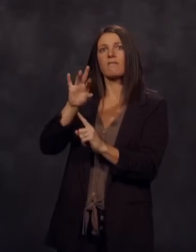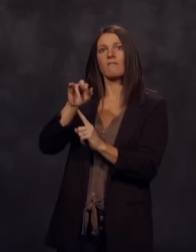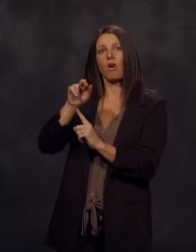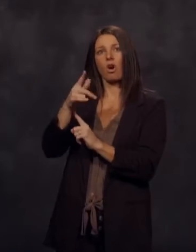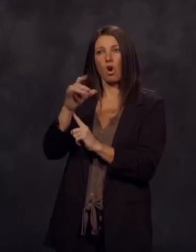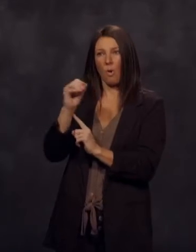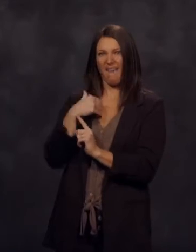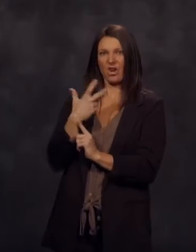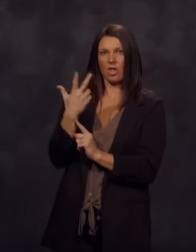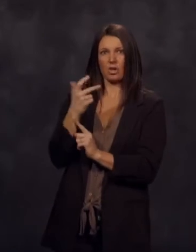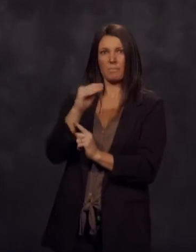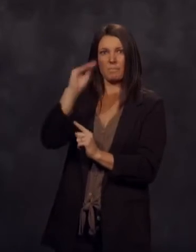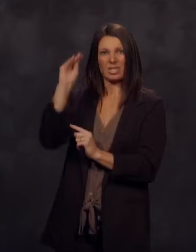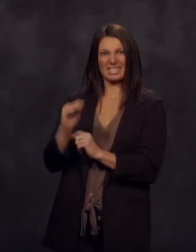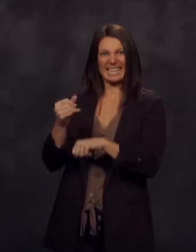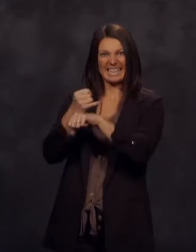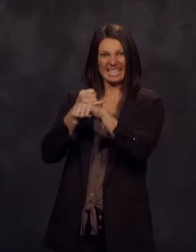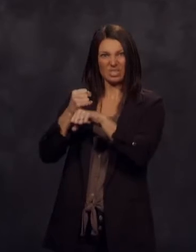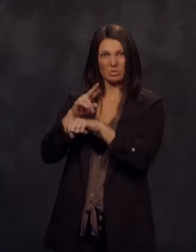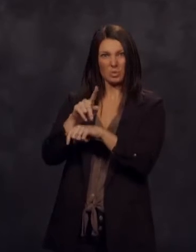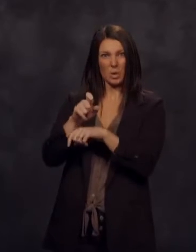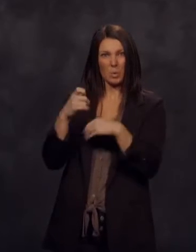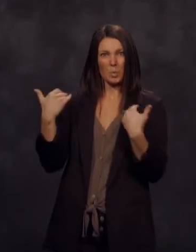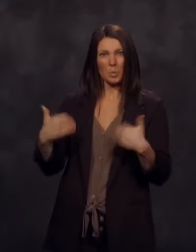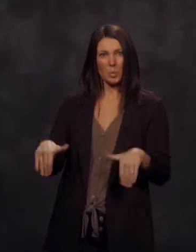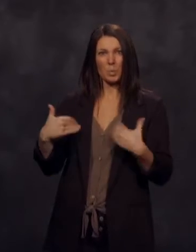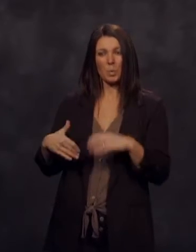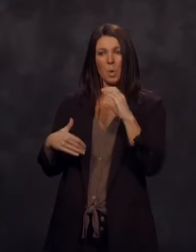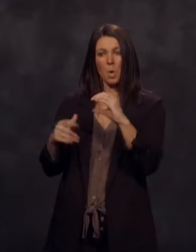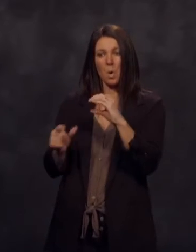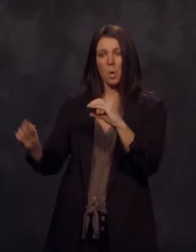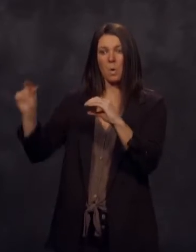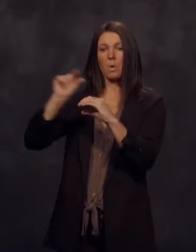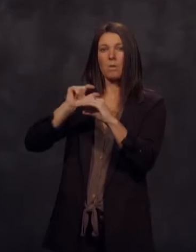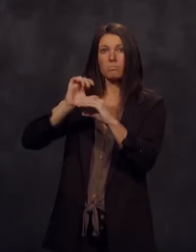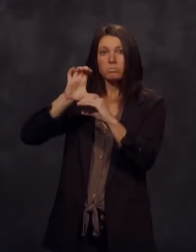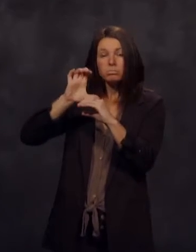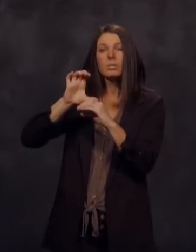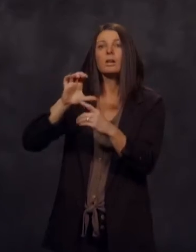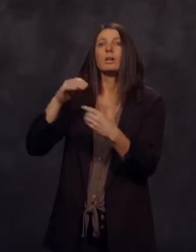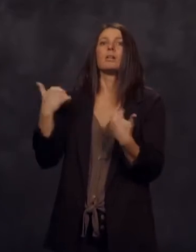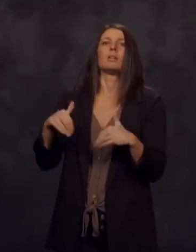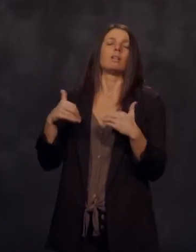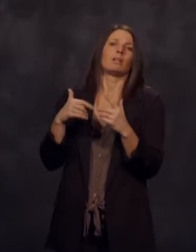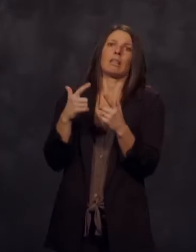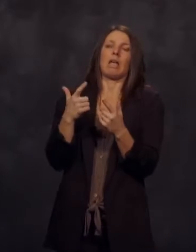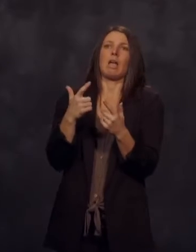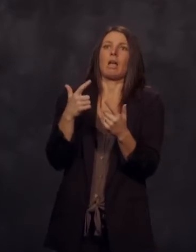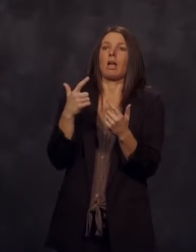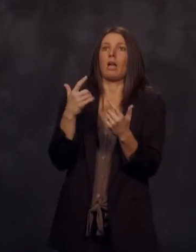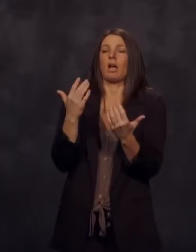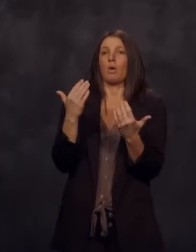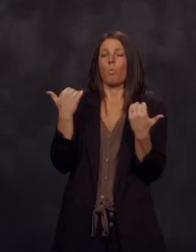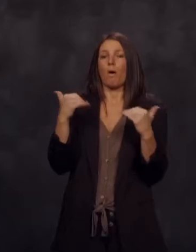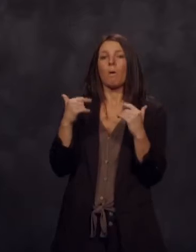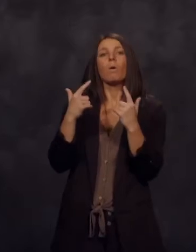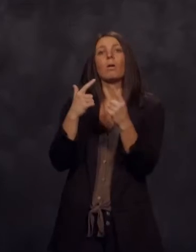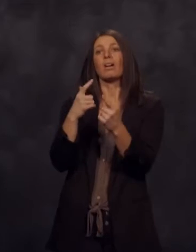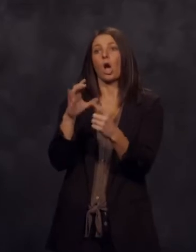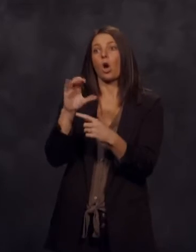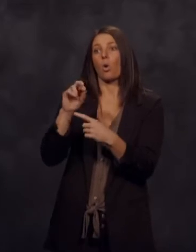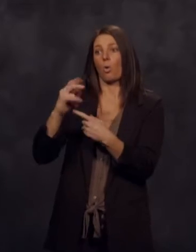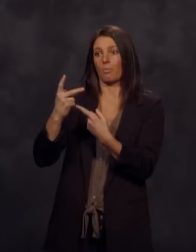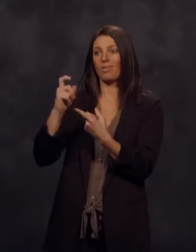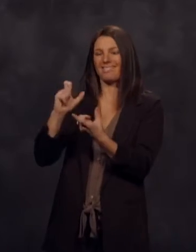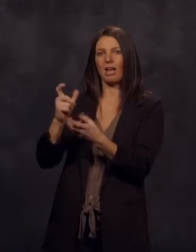13% interest rate tacked onto it. And so which really just blew my mind in the sense that a corporation